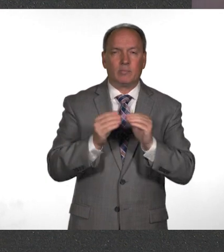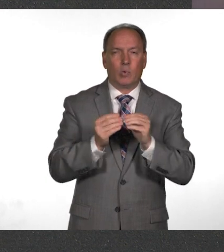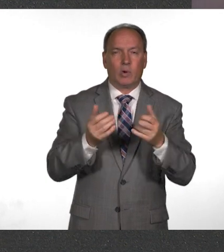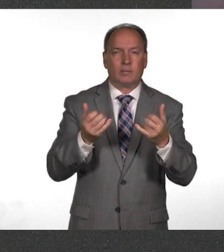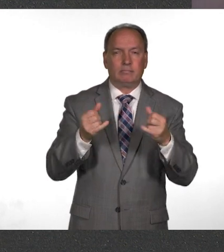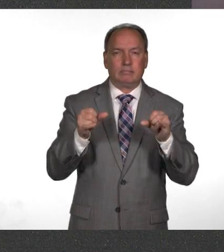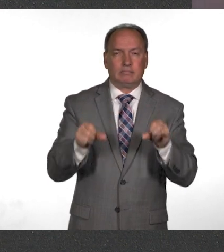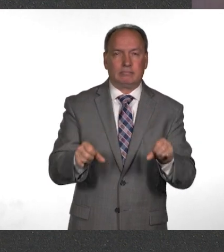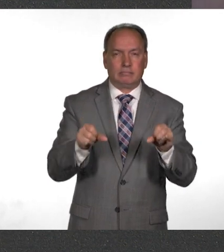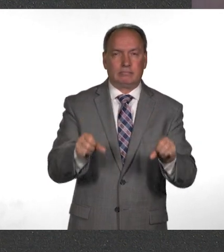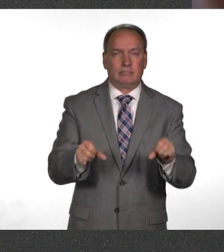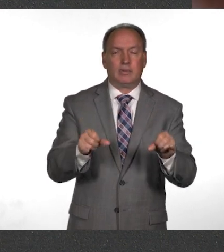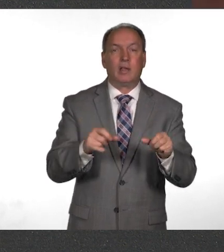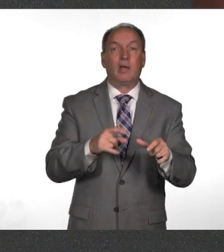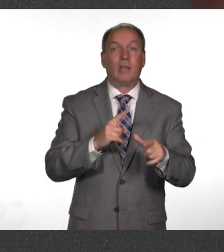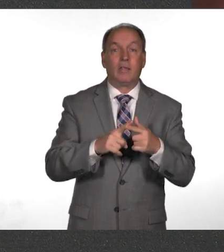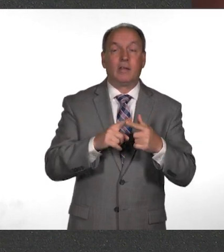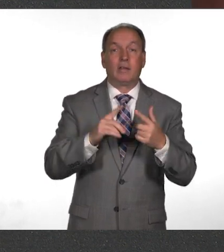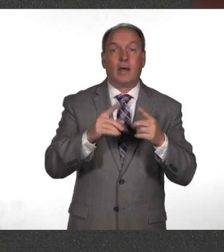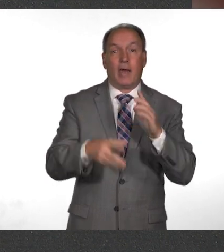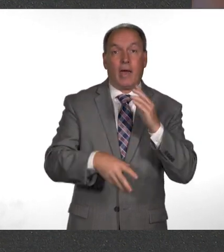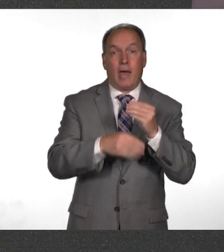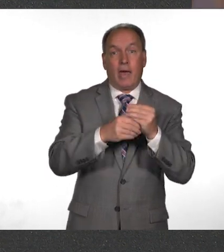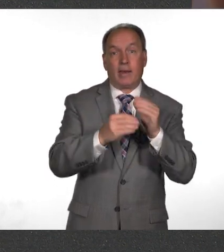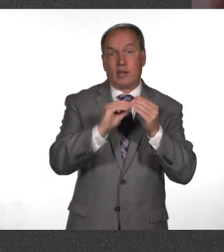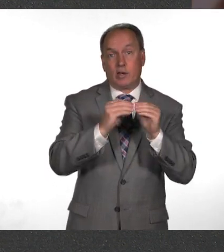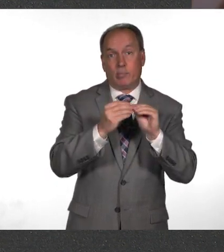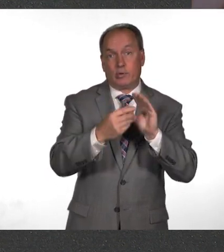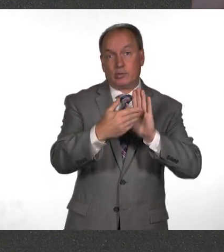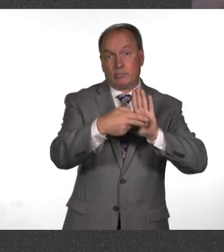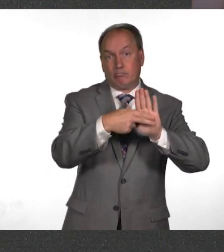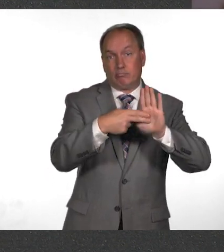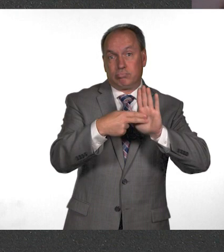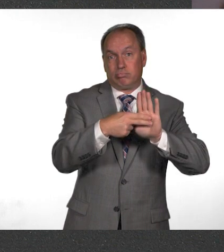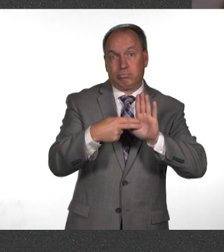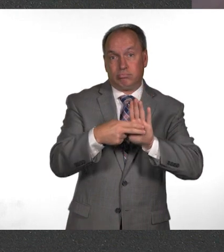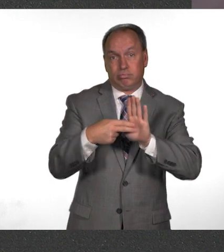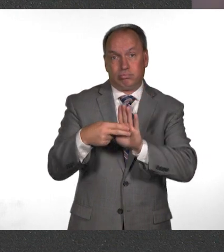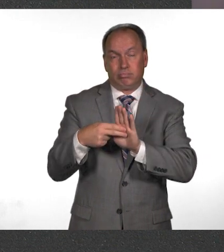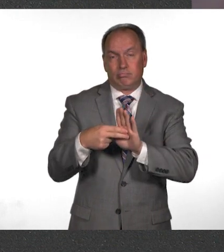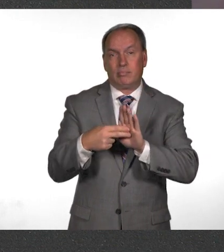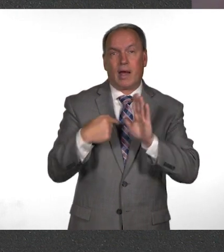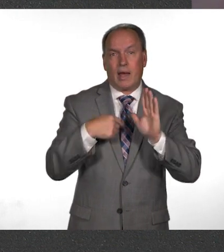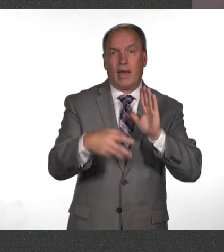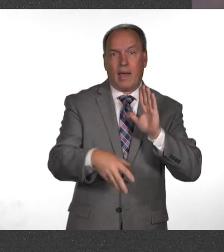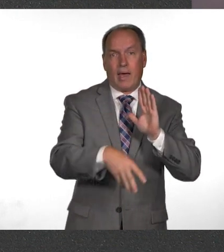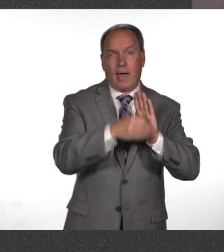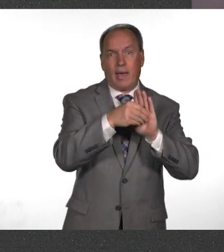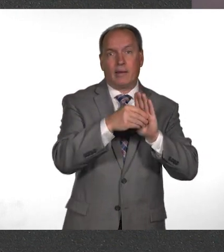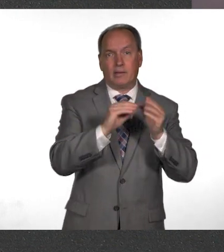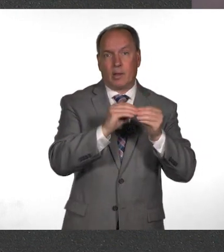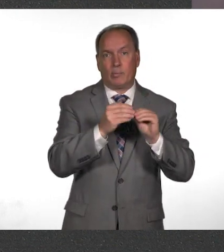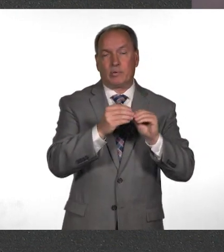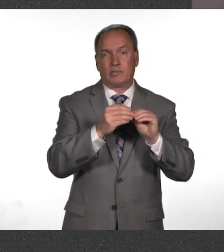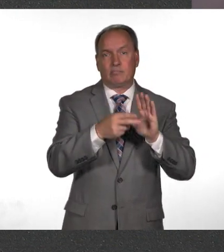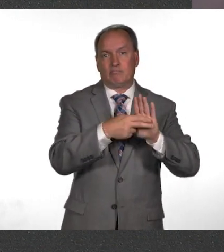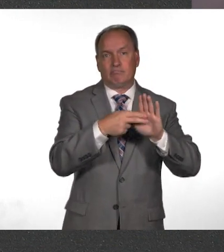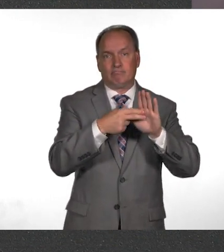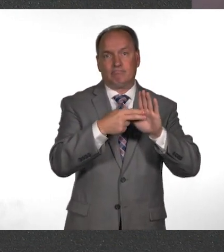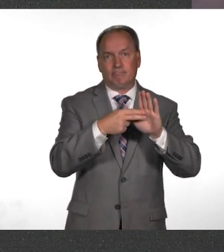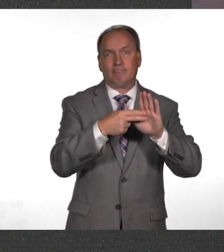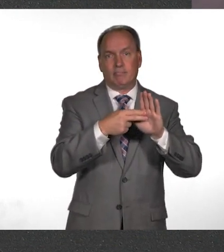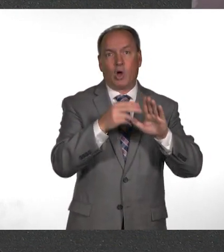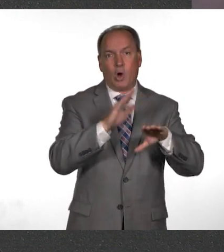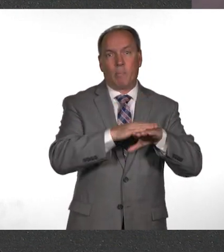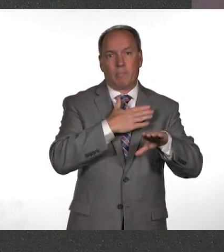stable. And then you're going to put numbers on them. I put numbers on mine, and I took the labels off. So you might need a grown-up to help